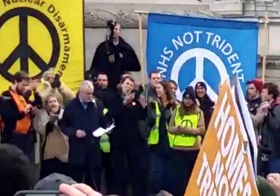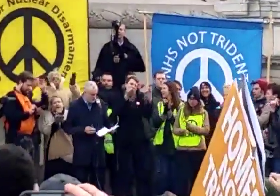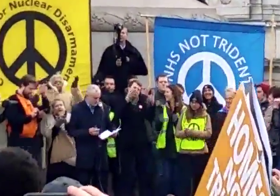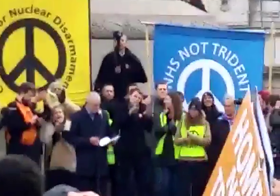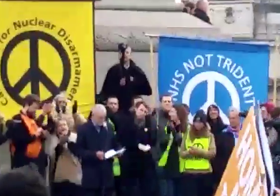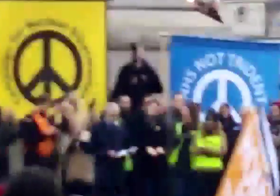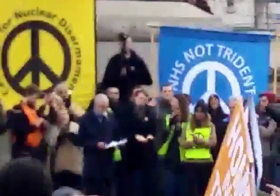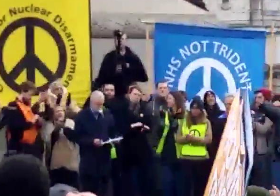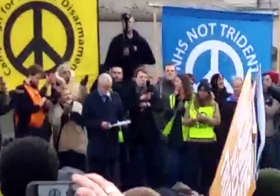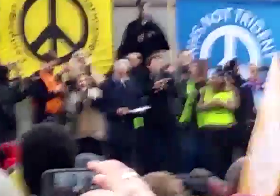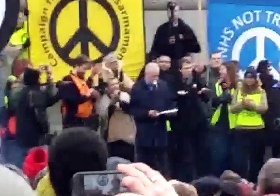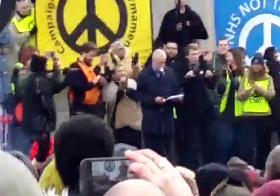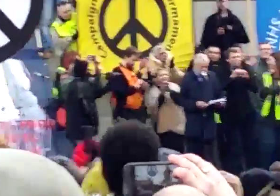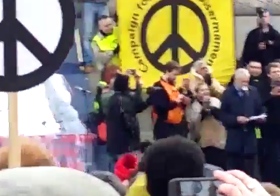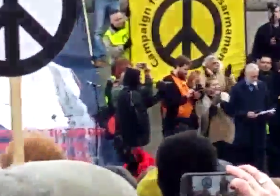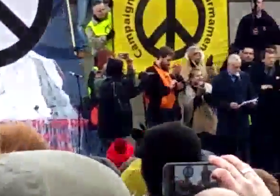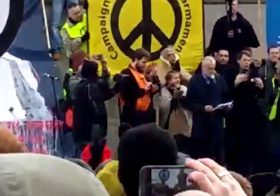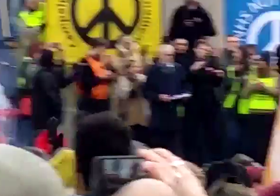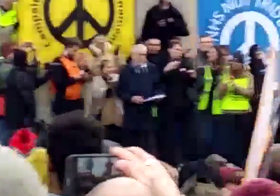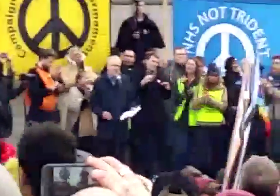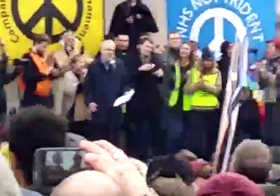Non-Proliferation